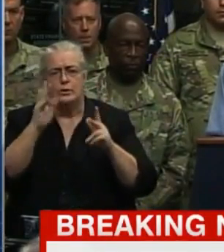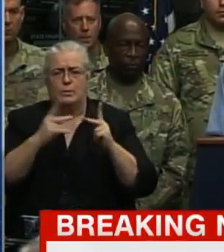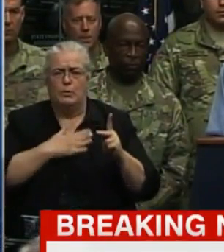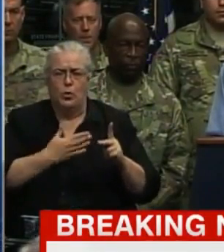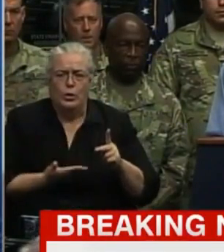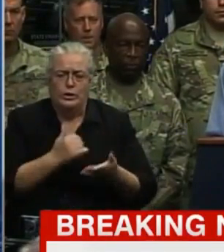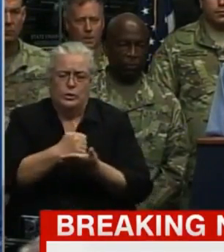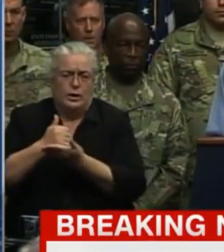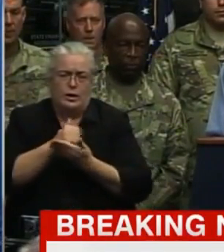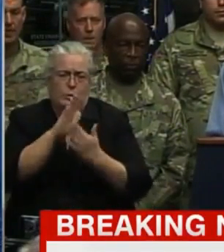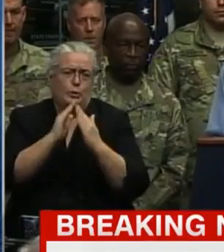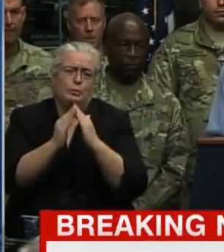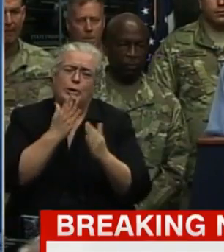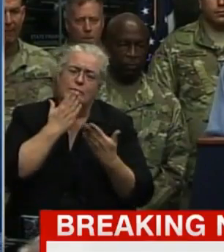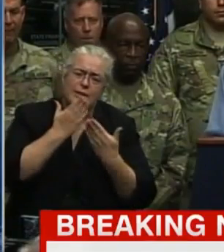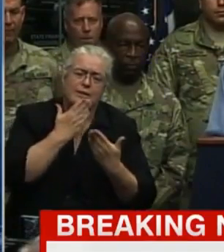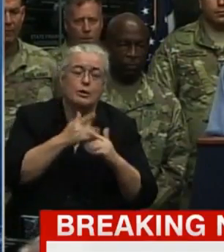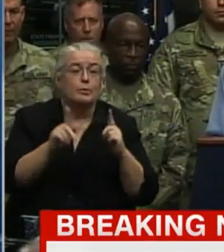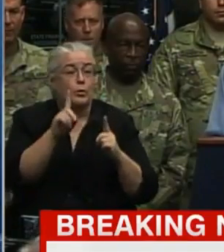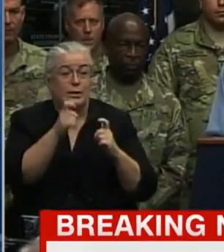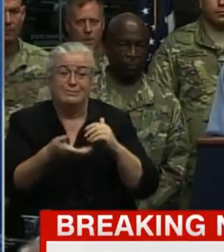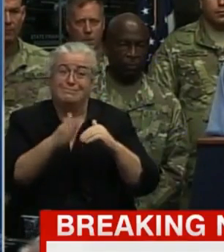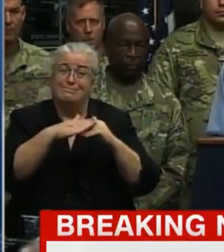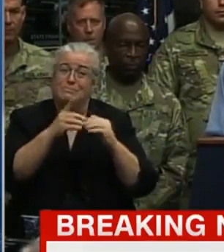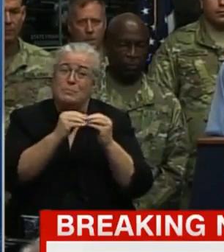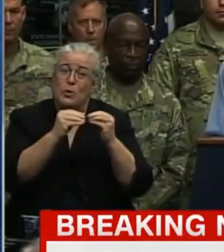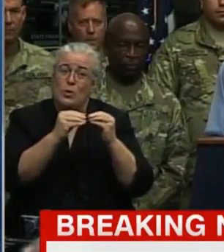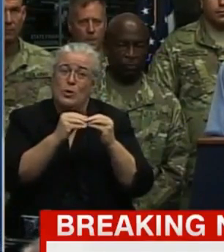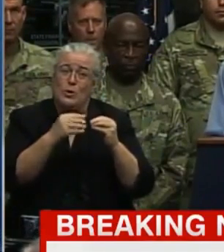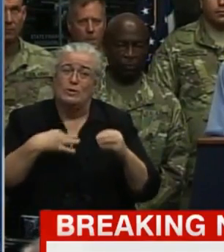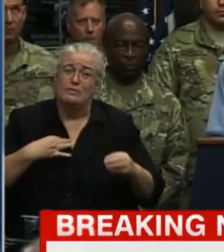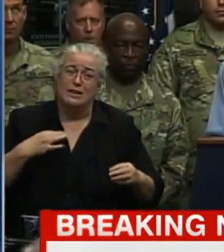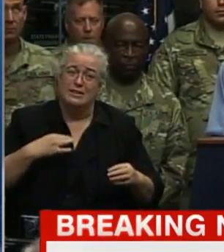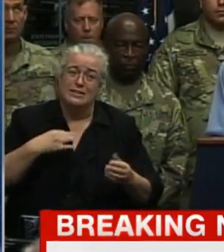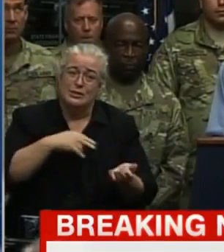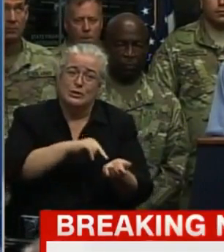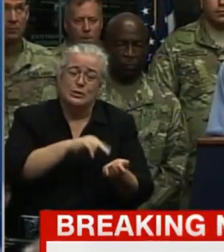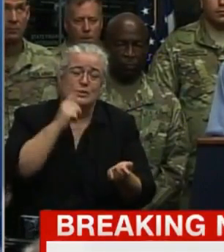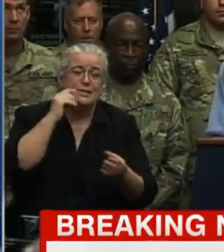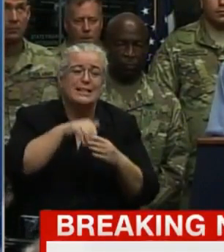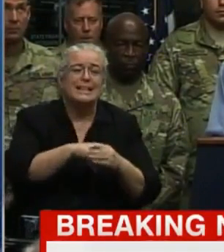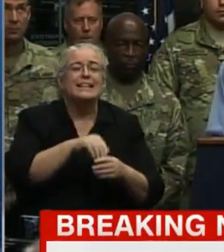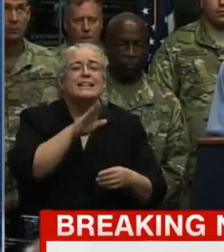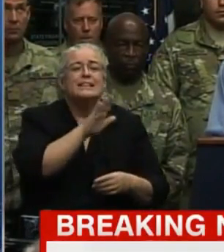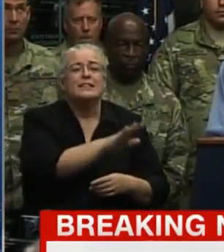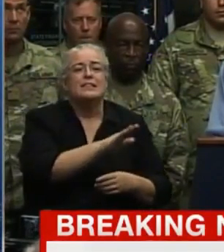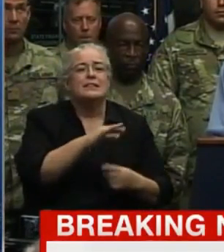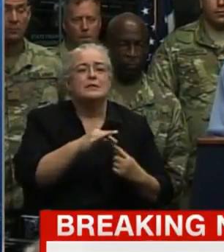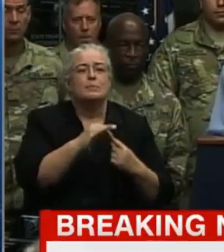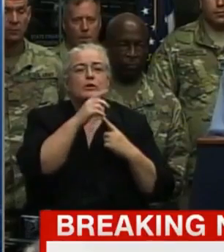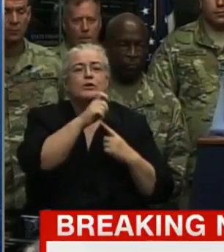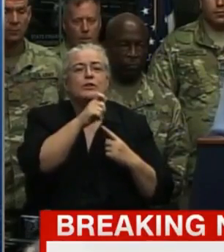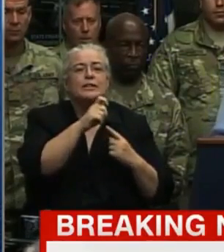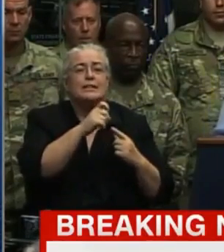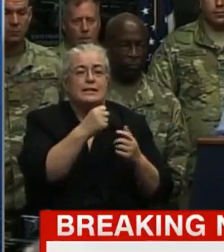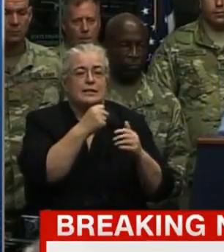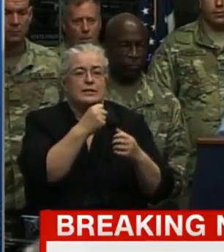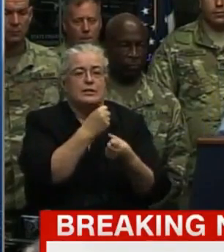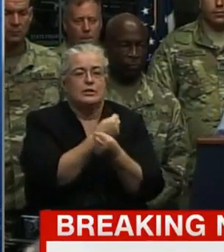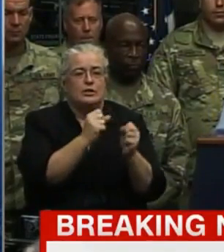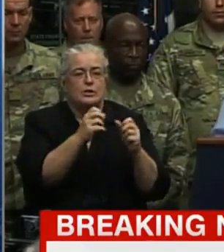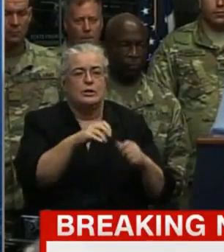them. But we can still use more. Florida needs volunteer nurses to help at our special needs shelters. If you're a nurse, please email